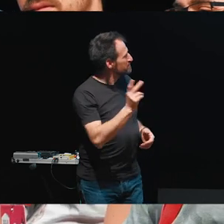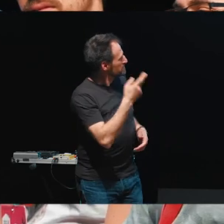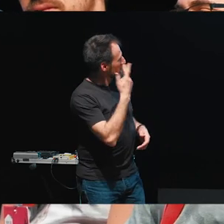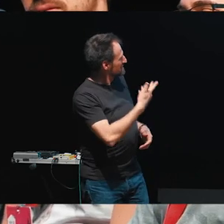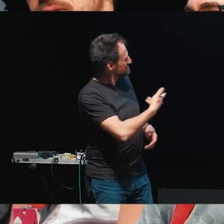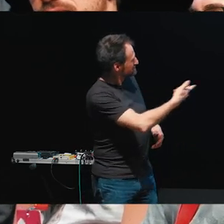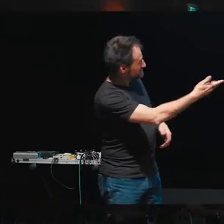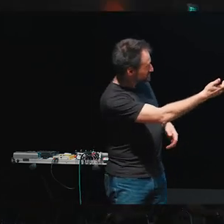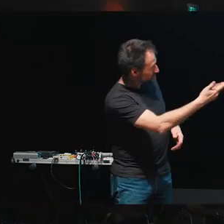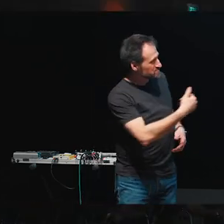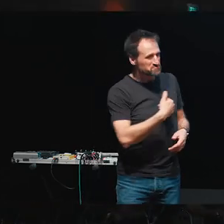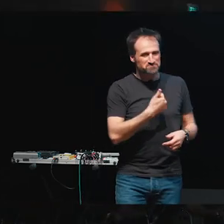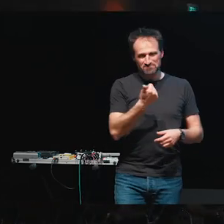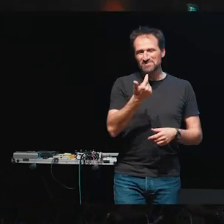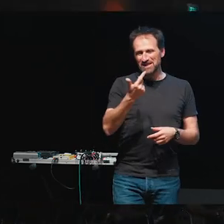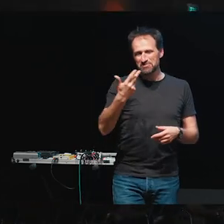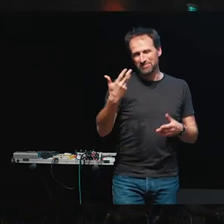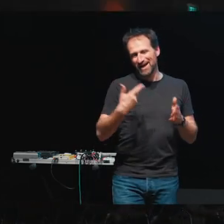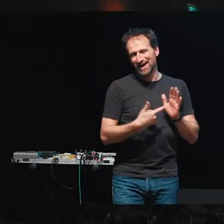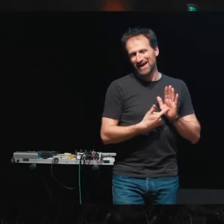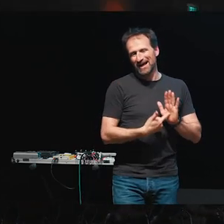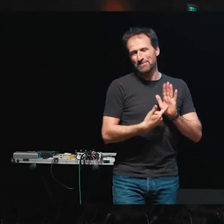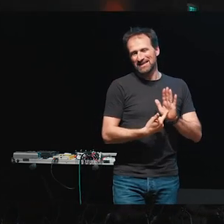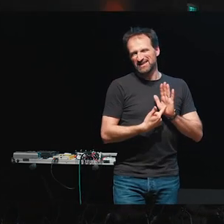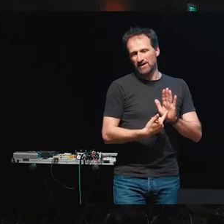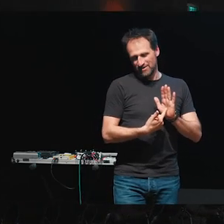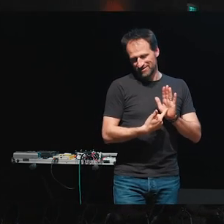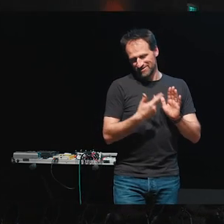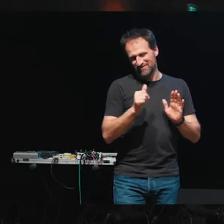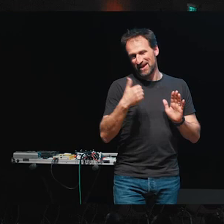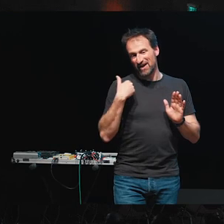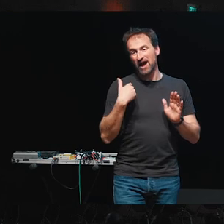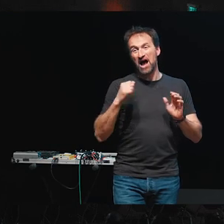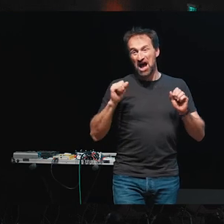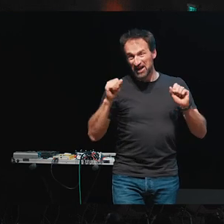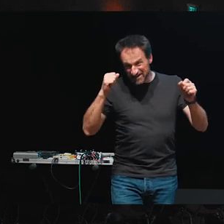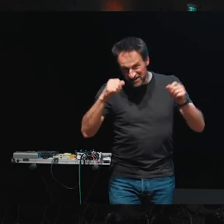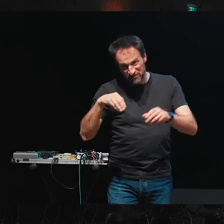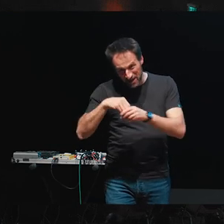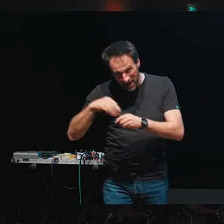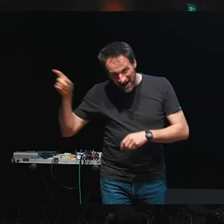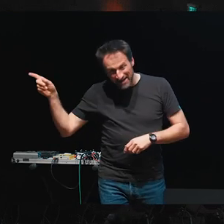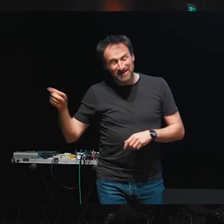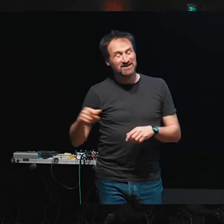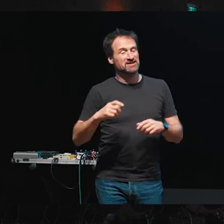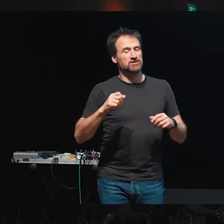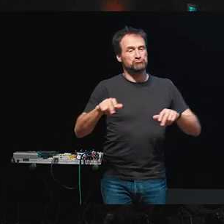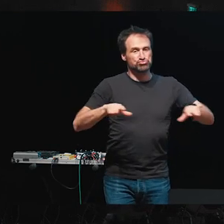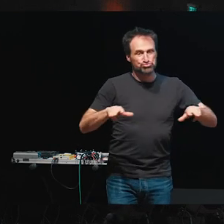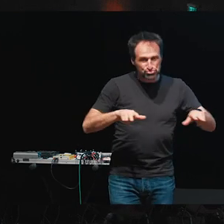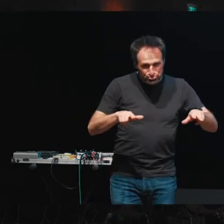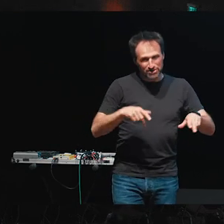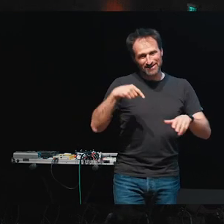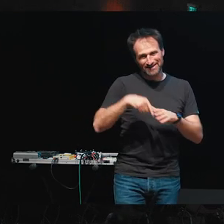I invited a couple of representatives who have been either actively participating, running